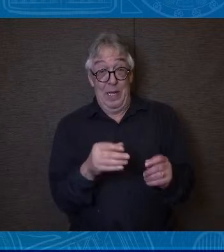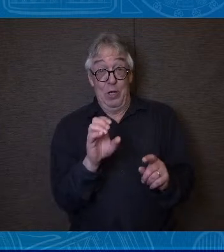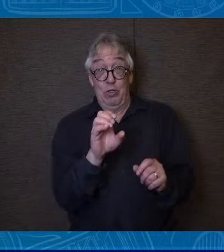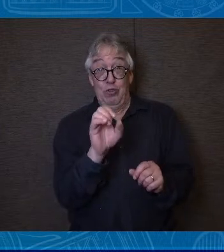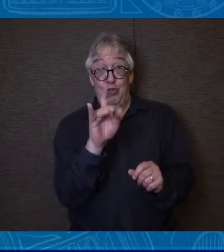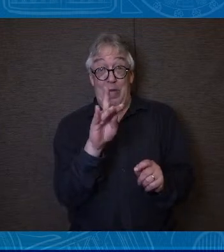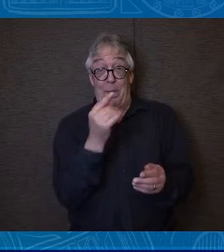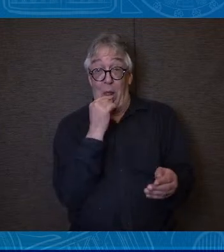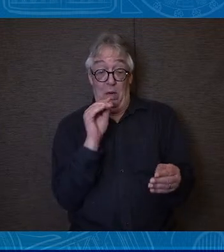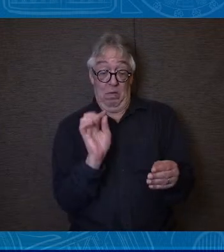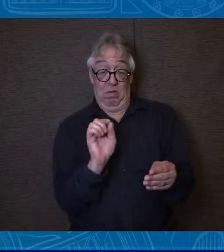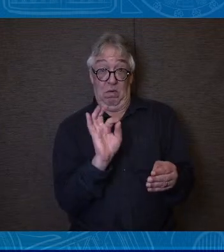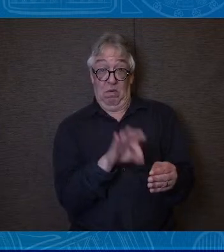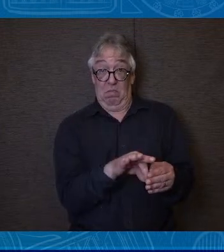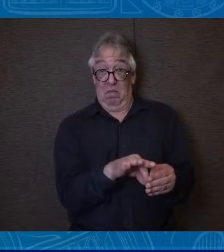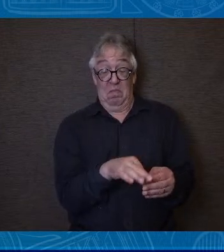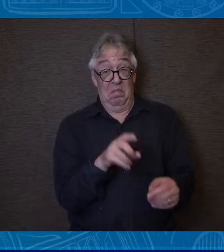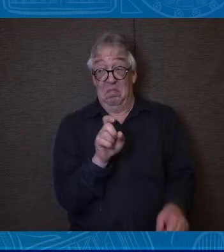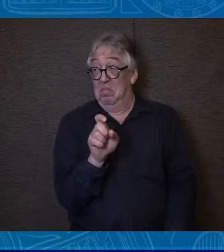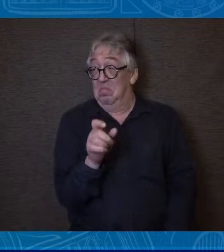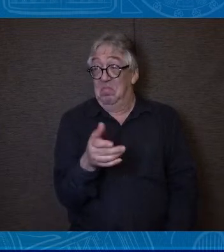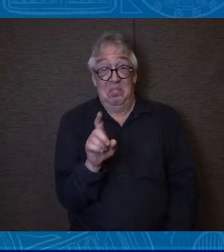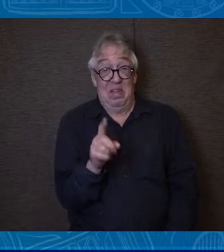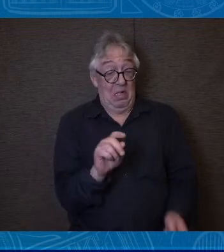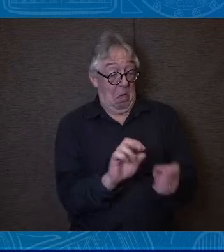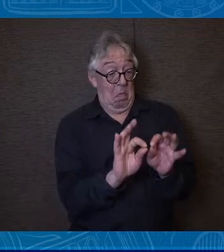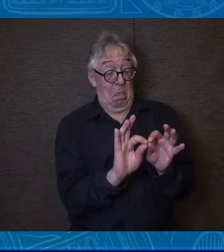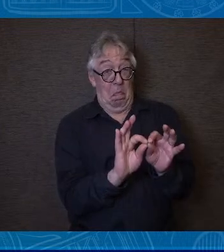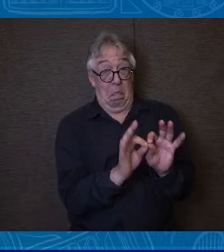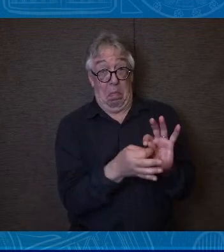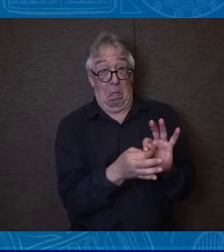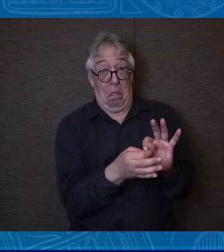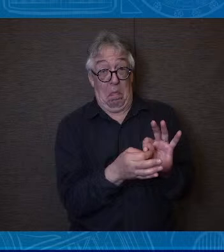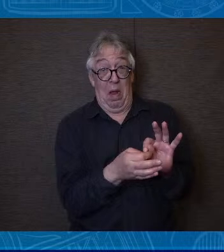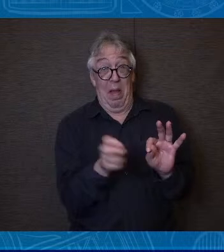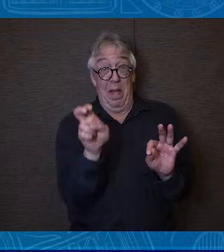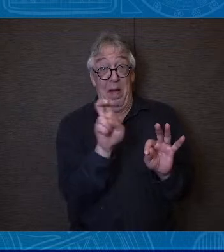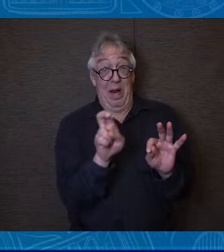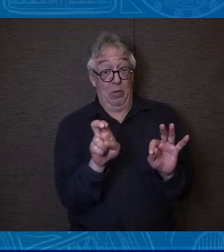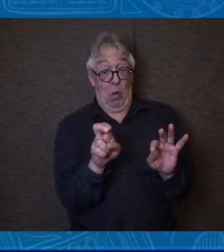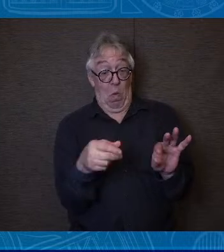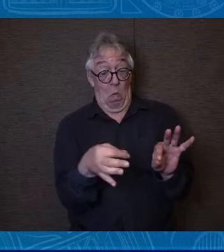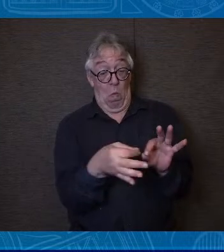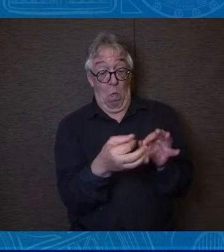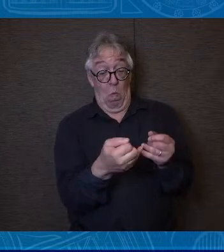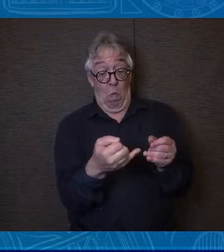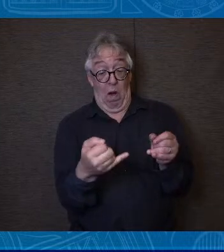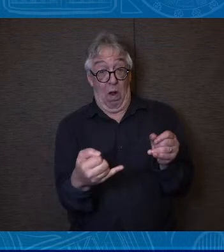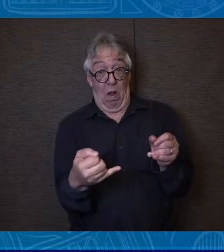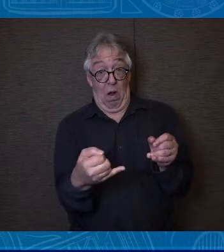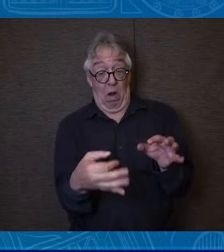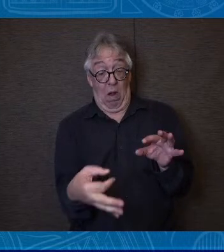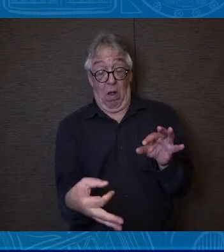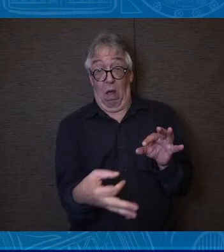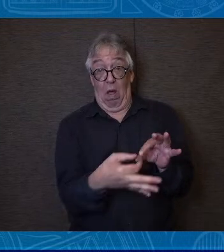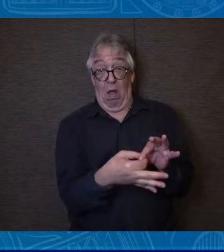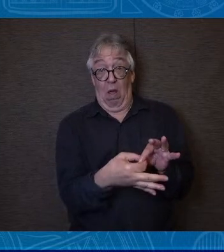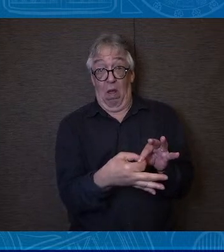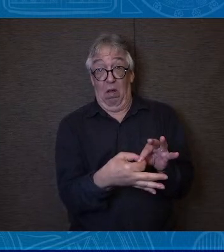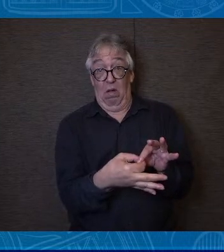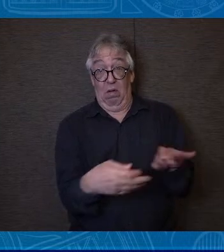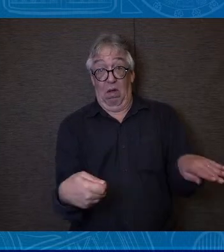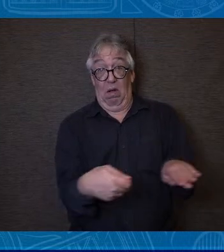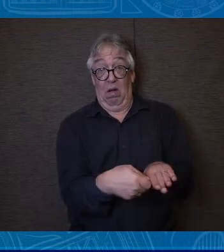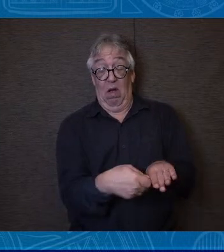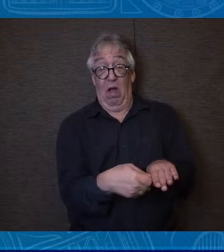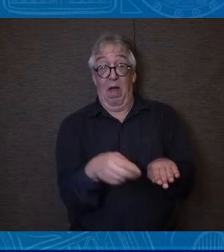only need to install just electrical wire and connect it to the high frequency radio, which